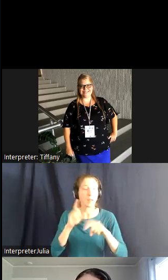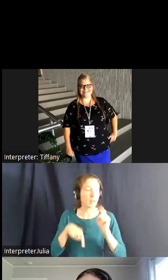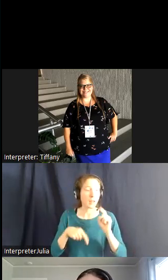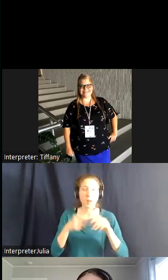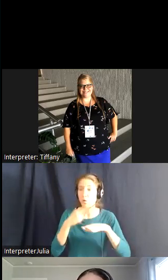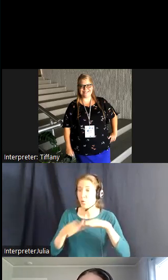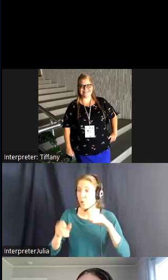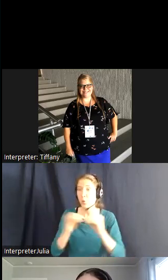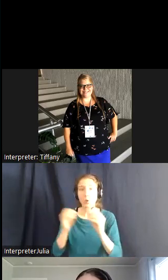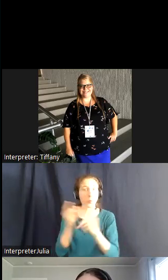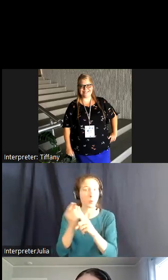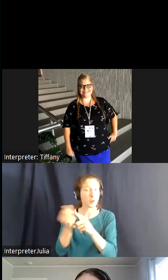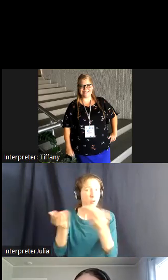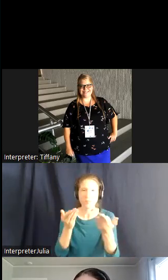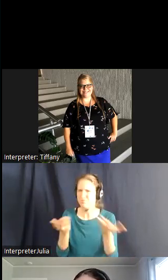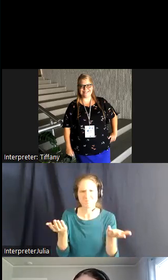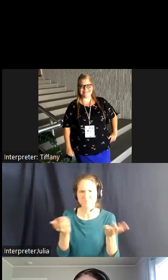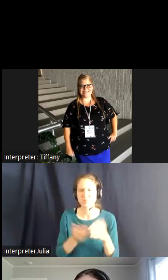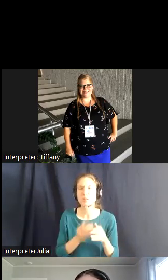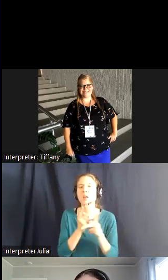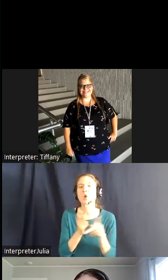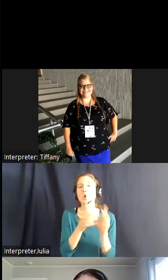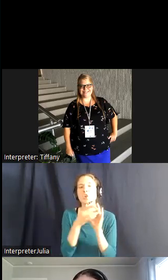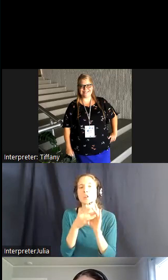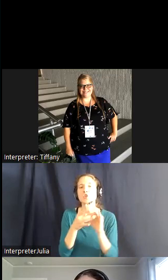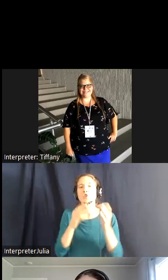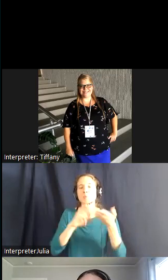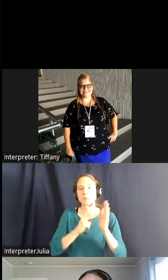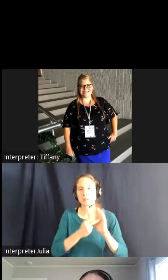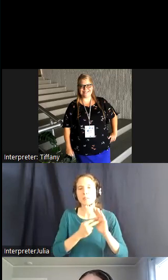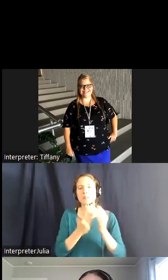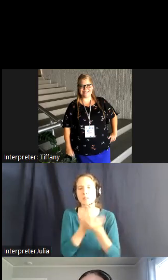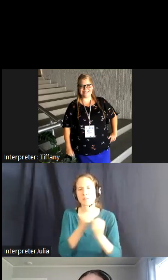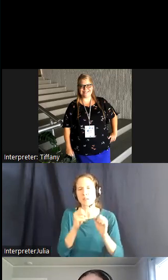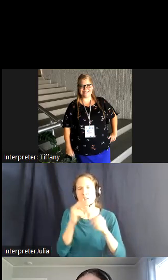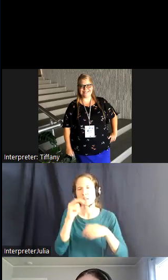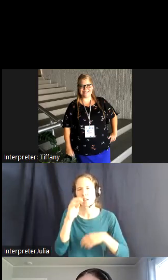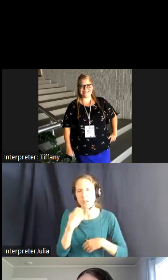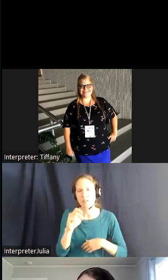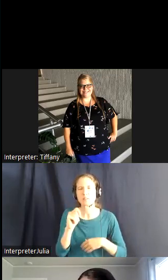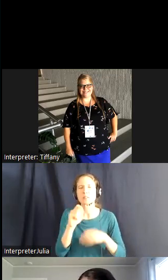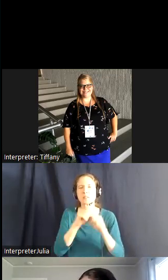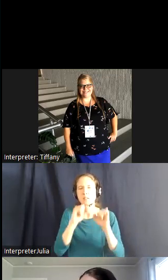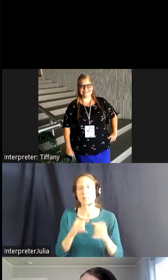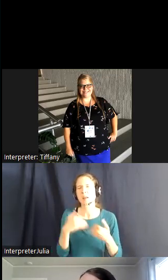care coordination. So care coordination is this key obligation of the safety net system and these safety net